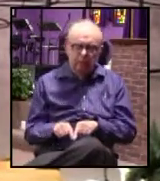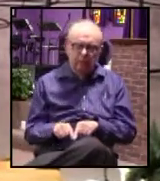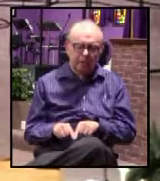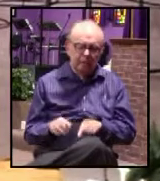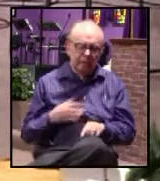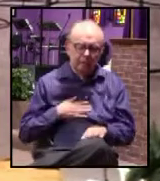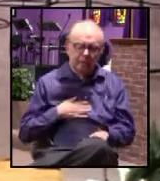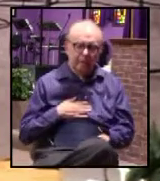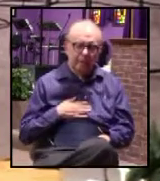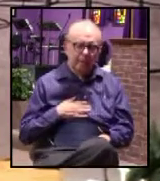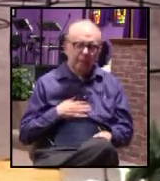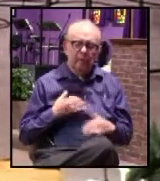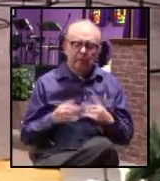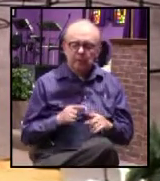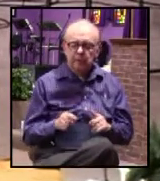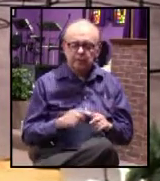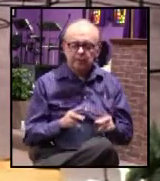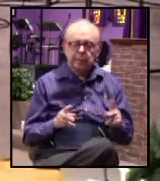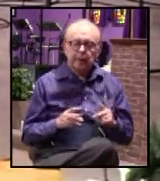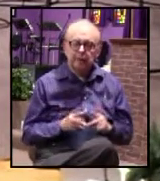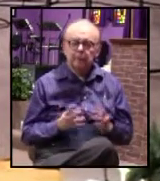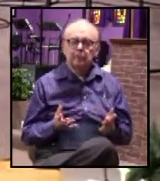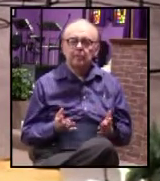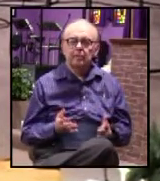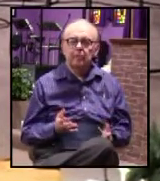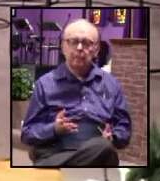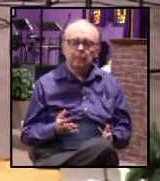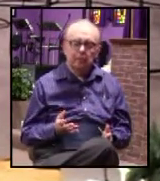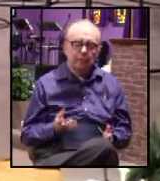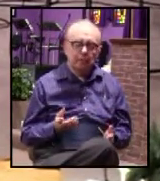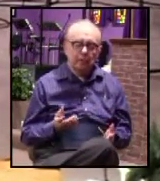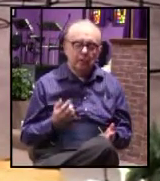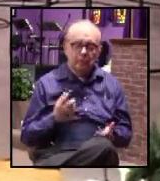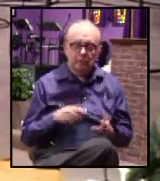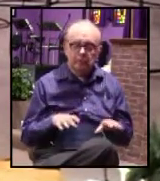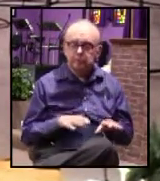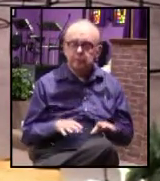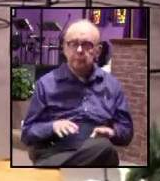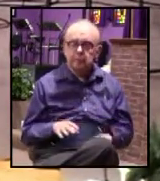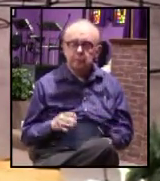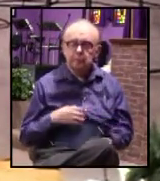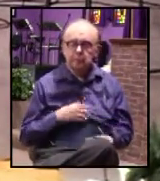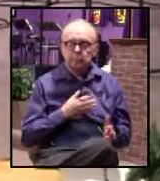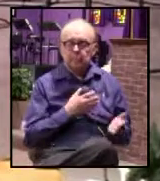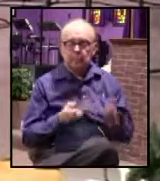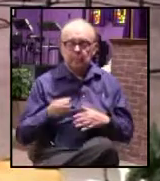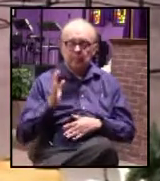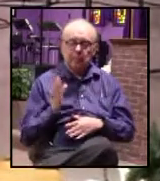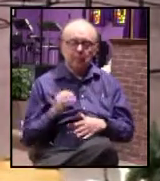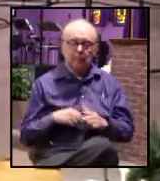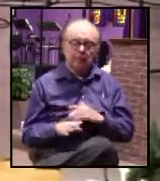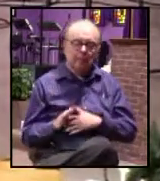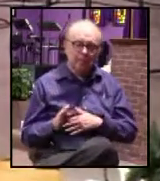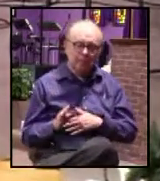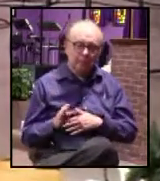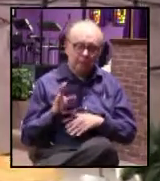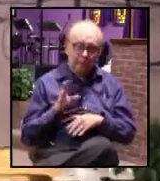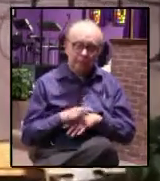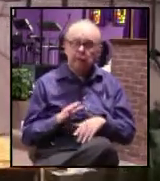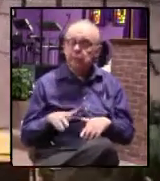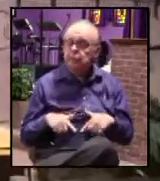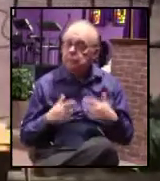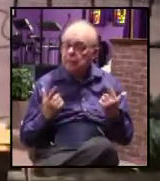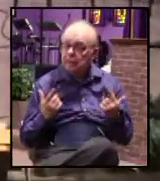and my play is in another compartment. And what I do is I'll bring God into my church